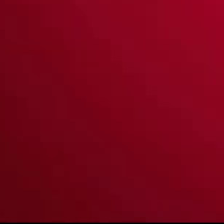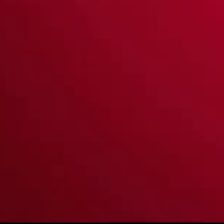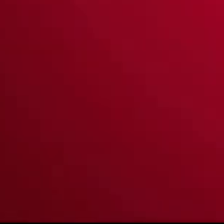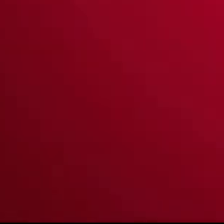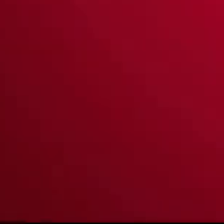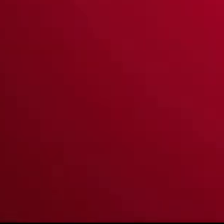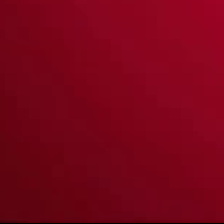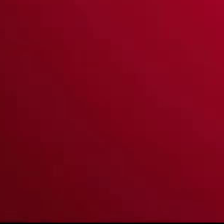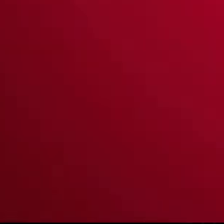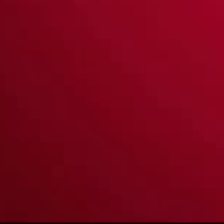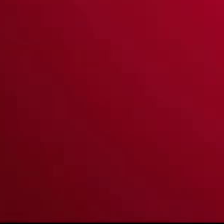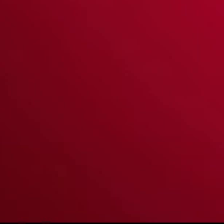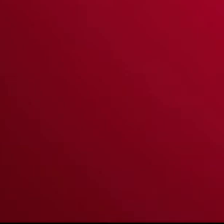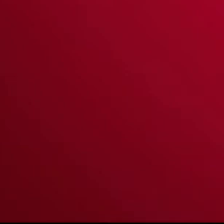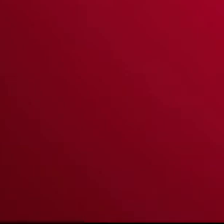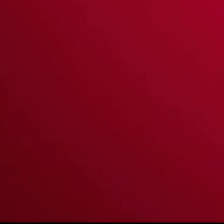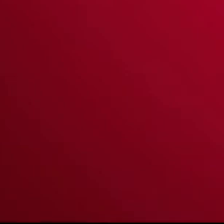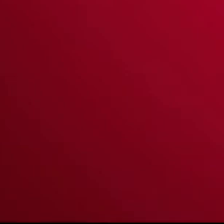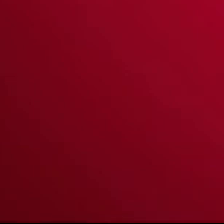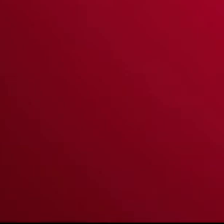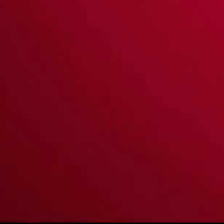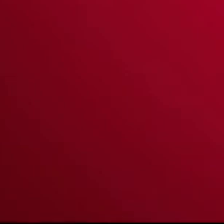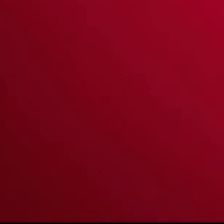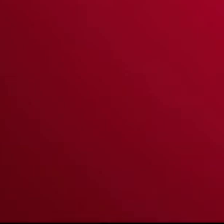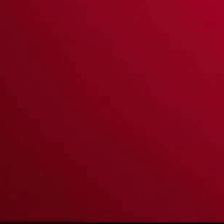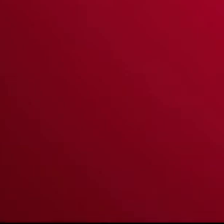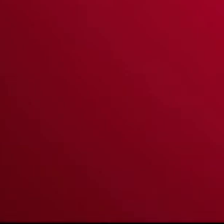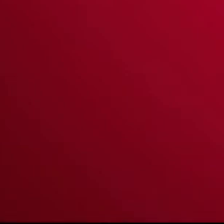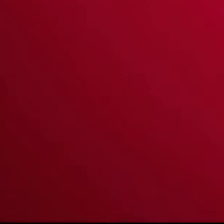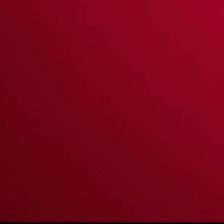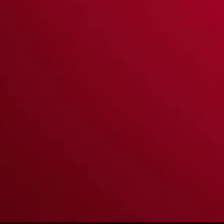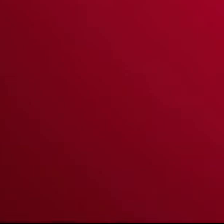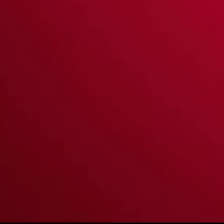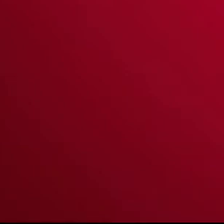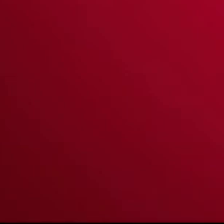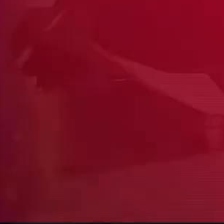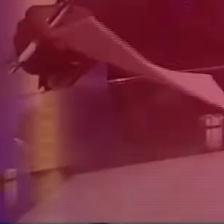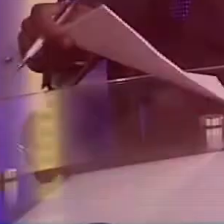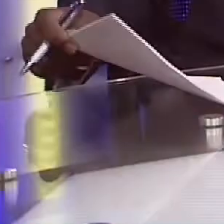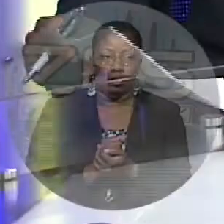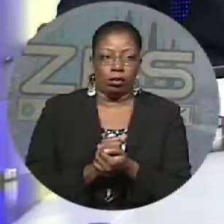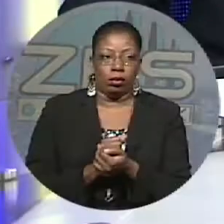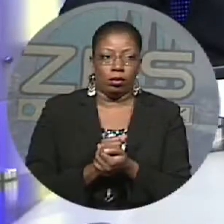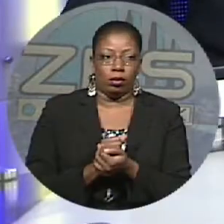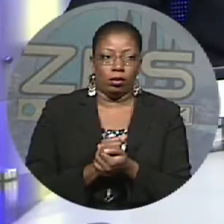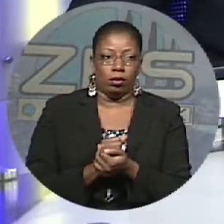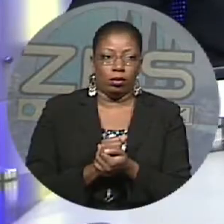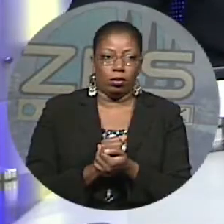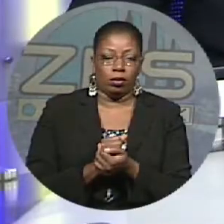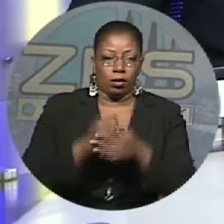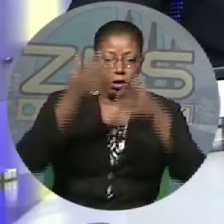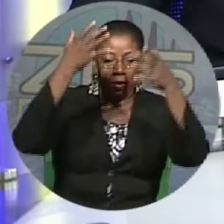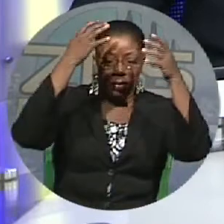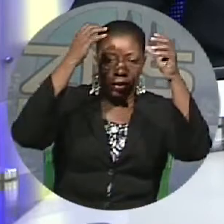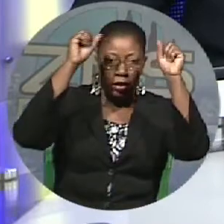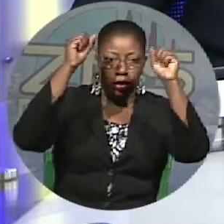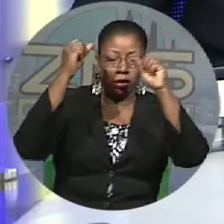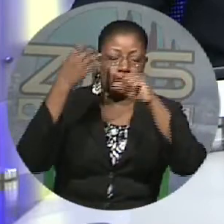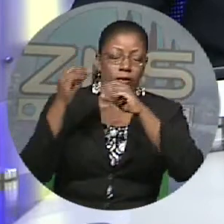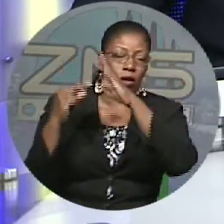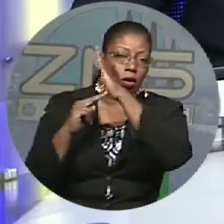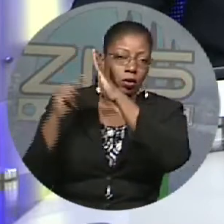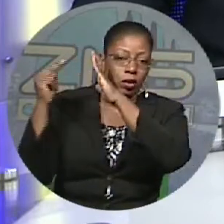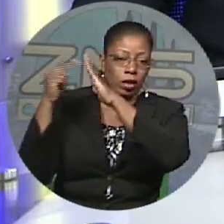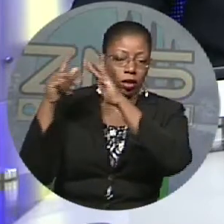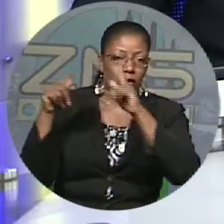This portion of the news brought to you by McDonald's. McDonald's, I'm loving it. President of the Bahamas Hotel and